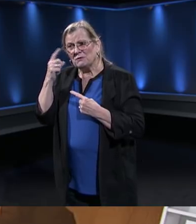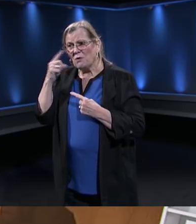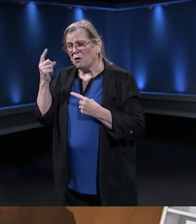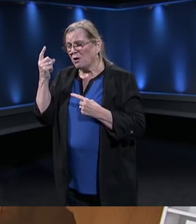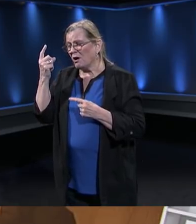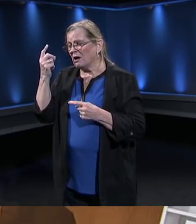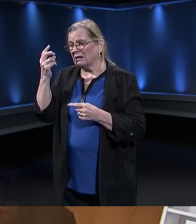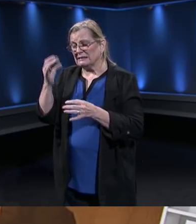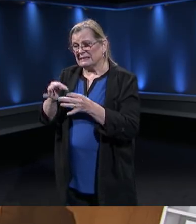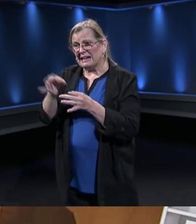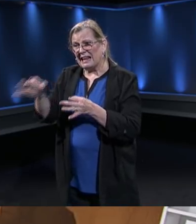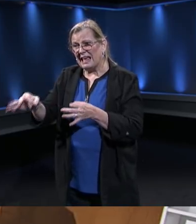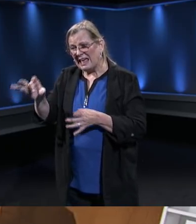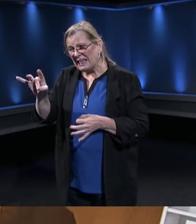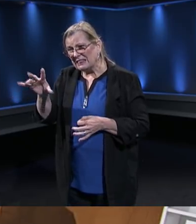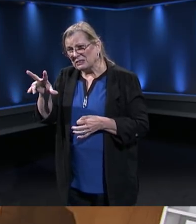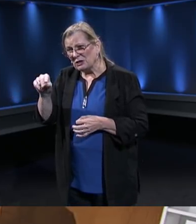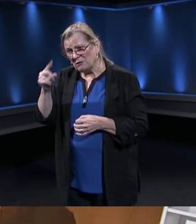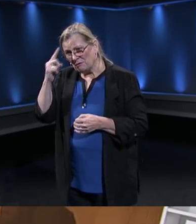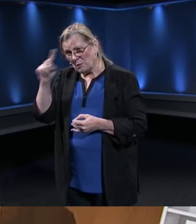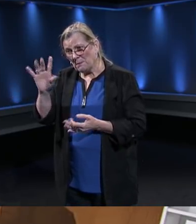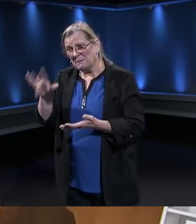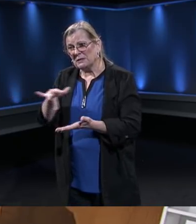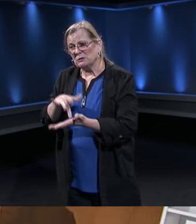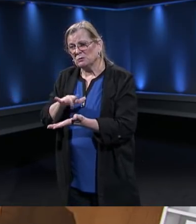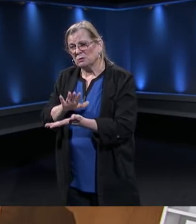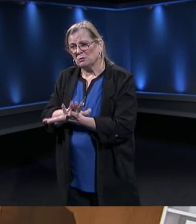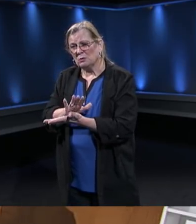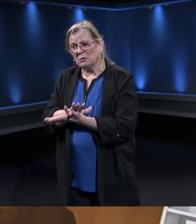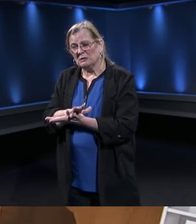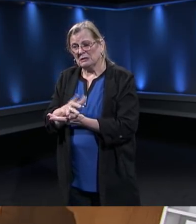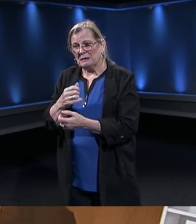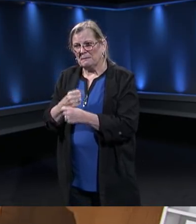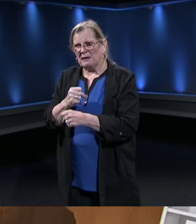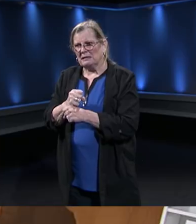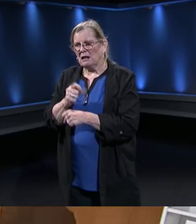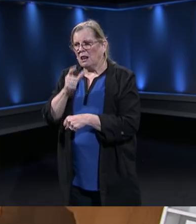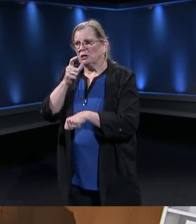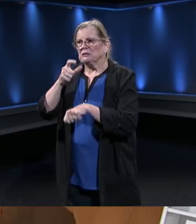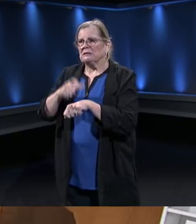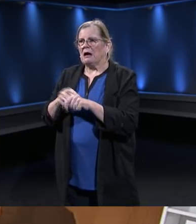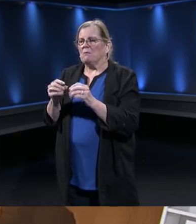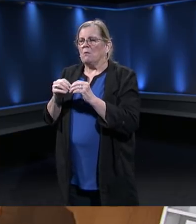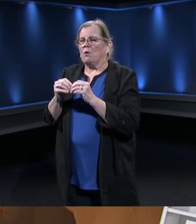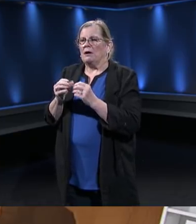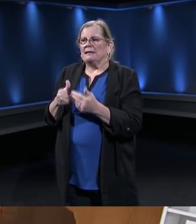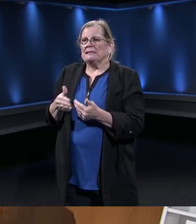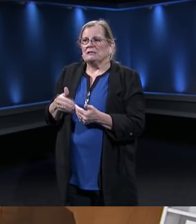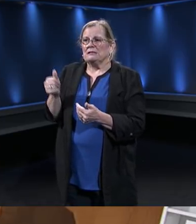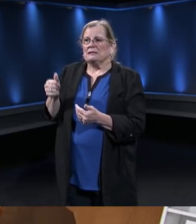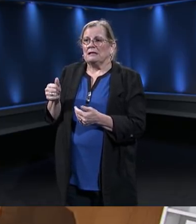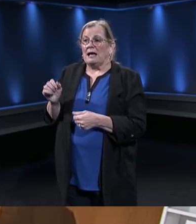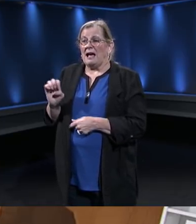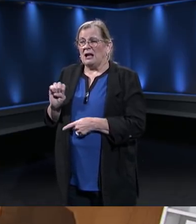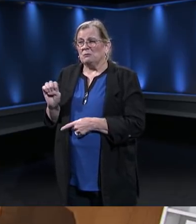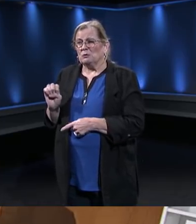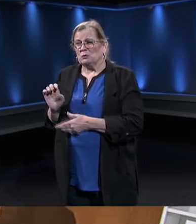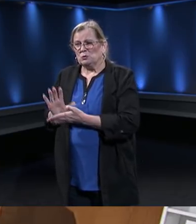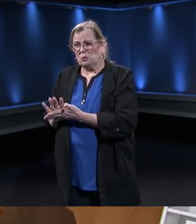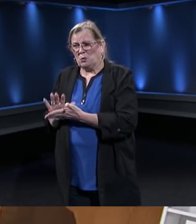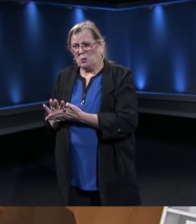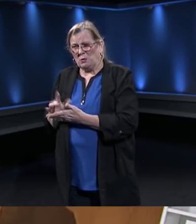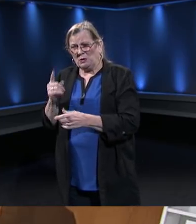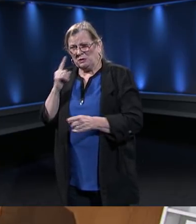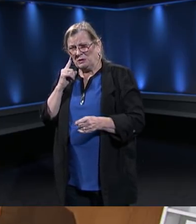which would hopefully make lunchtime a little bit later for the middle schoolers. Right now, I think the plan is to have middle school